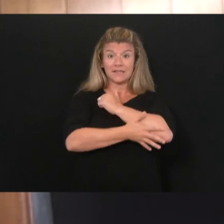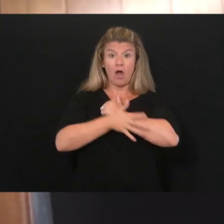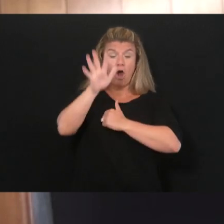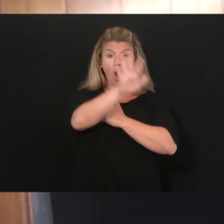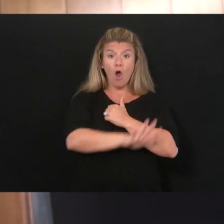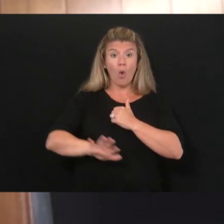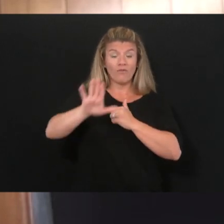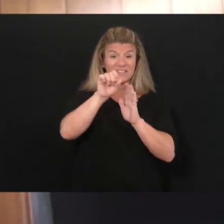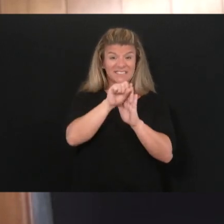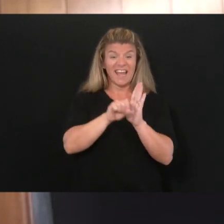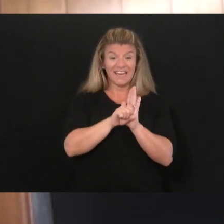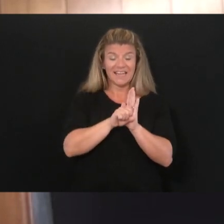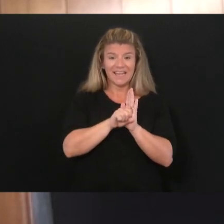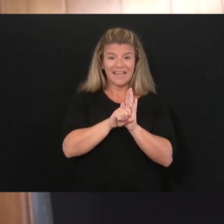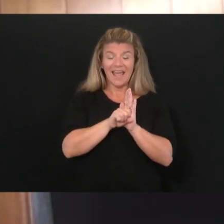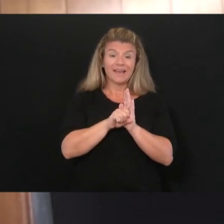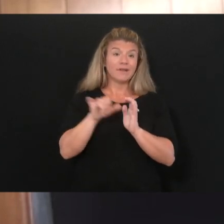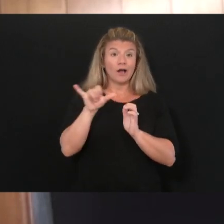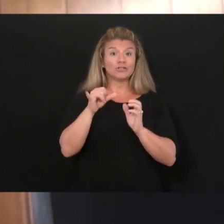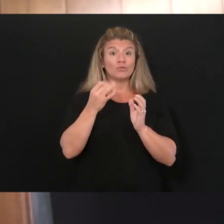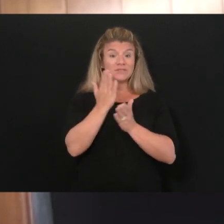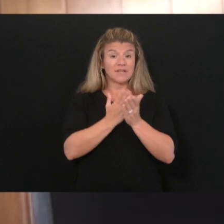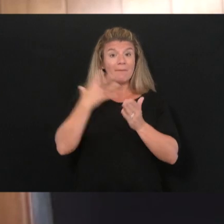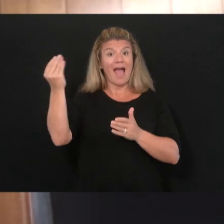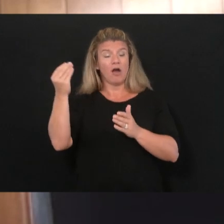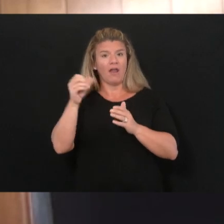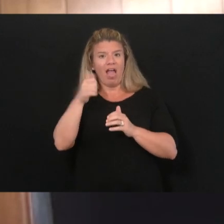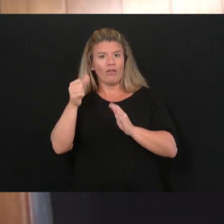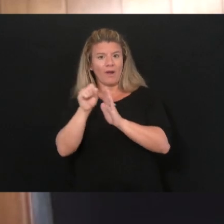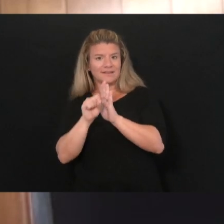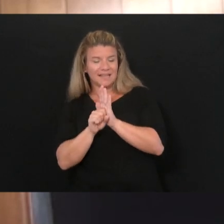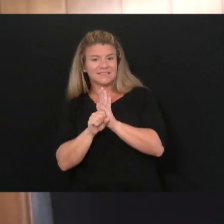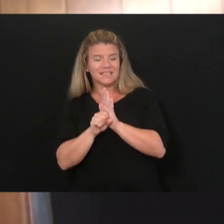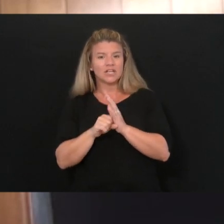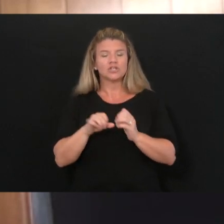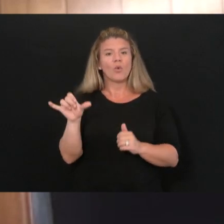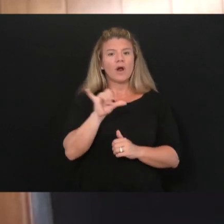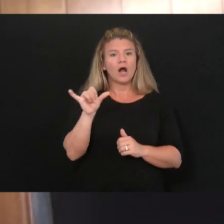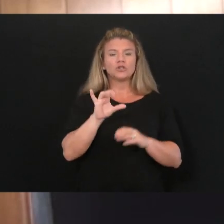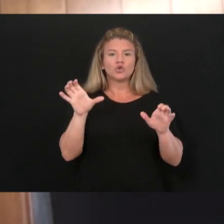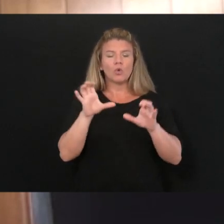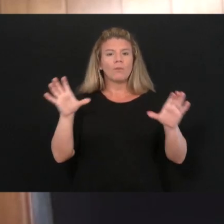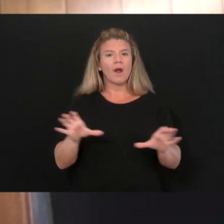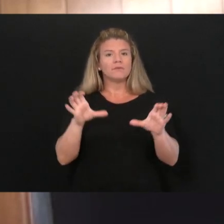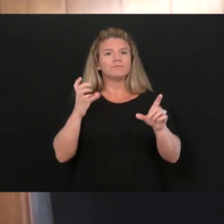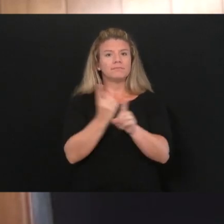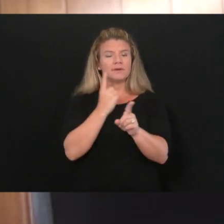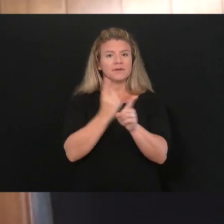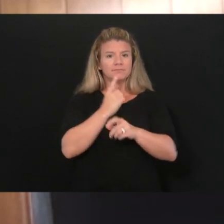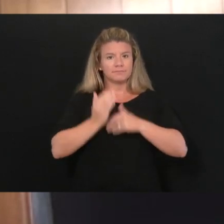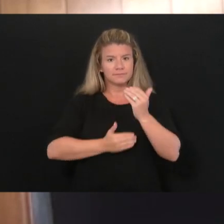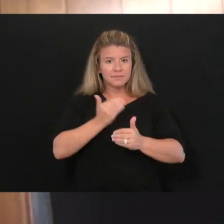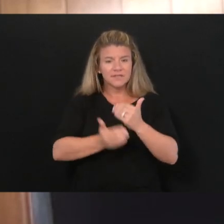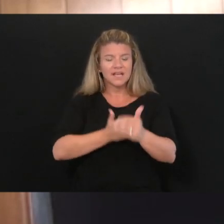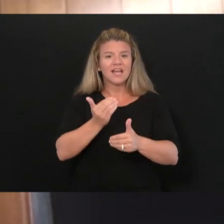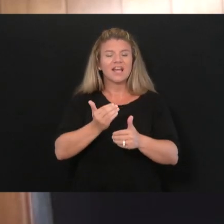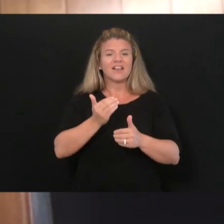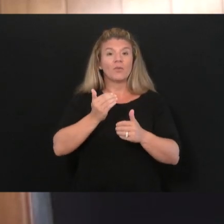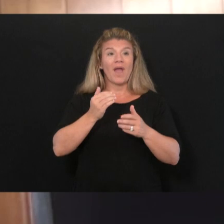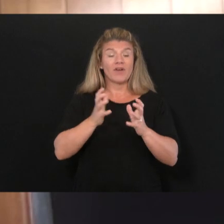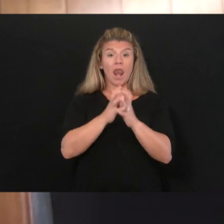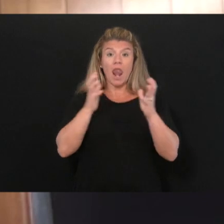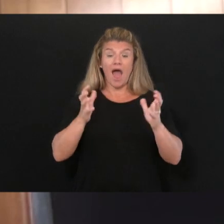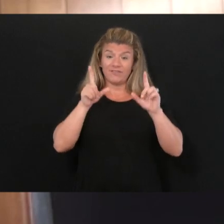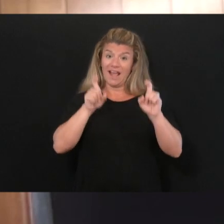state and our surrounding areas. We also are doing a lot of preparation, as the governor pointed out, significant number of